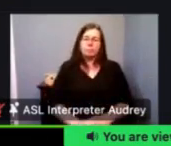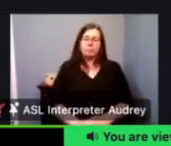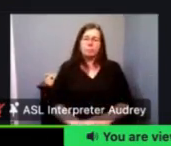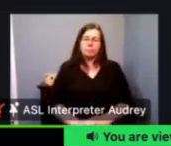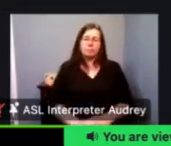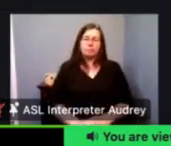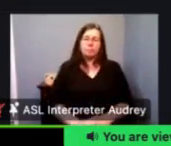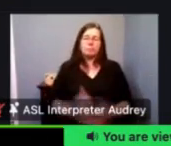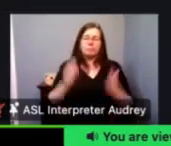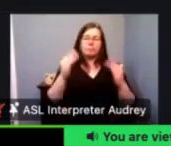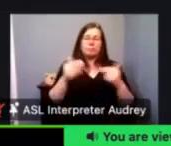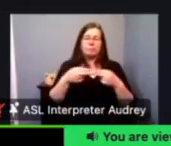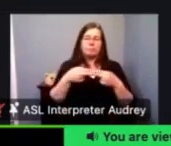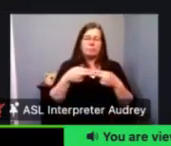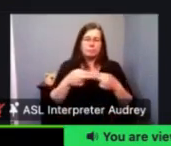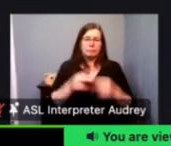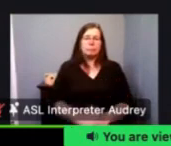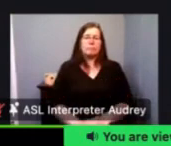Next slide.